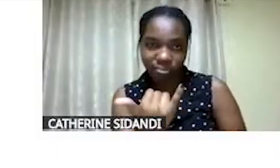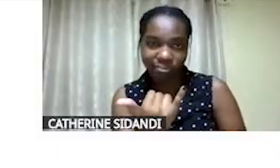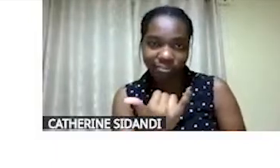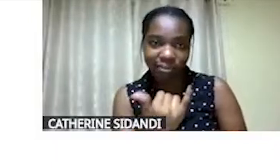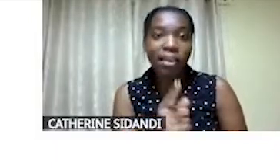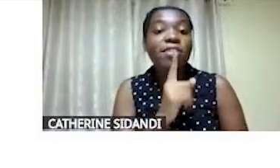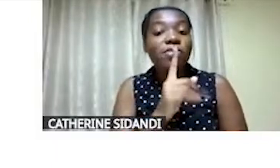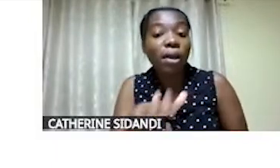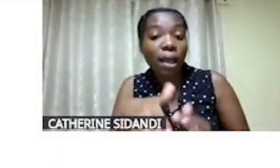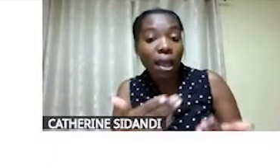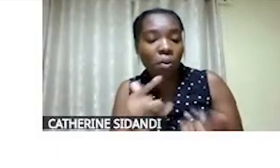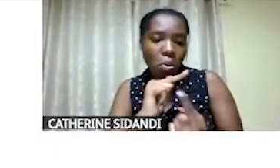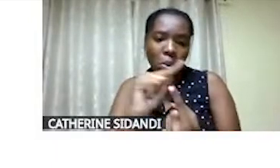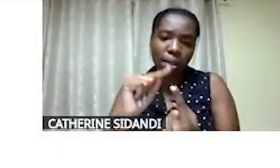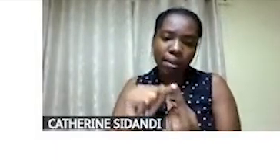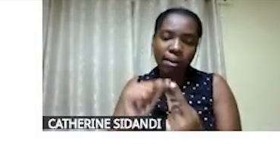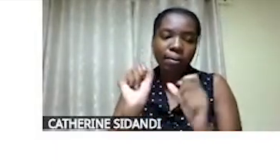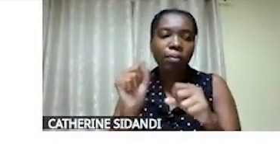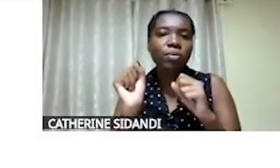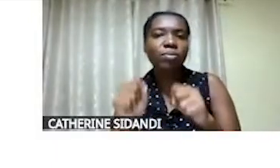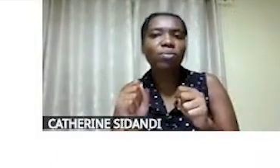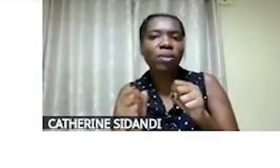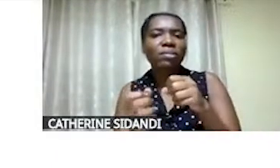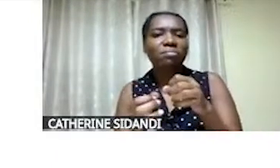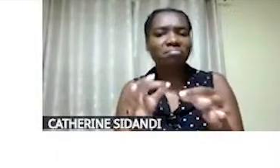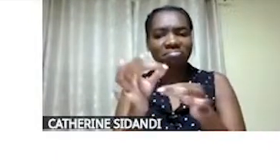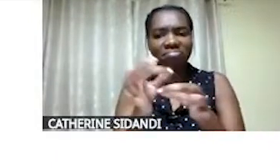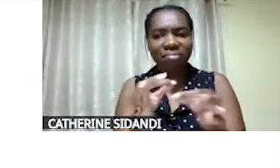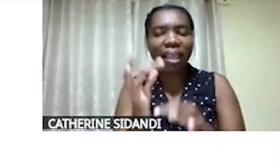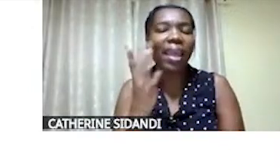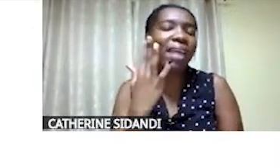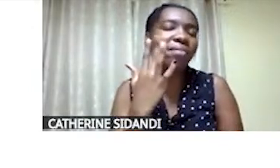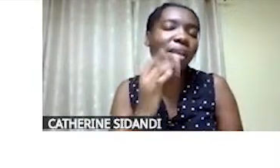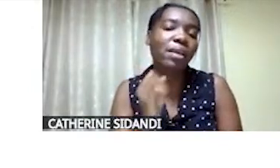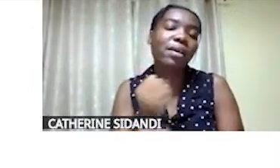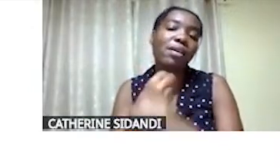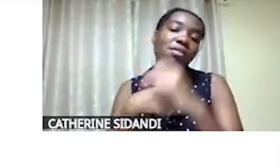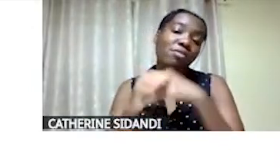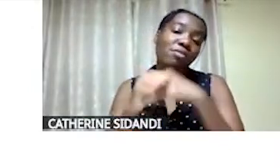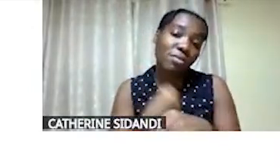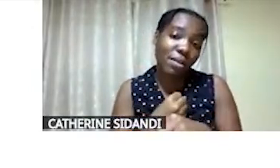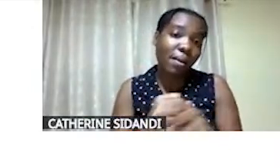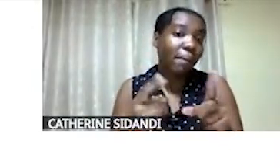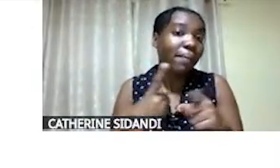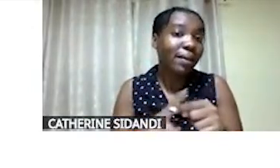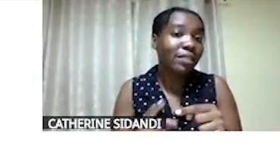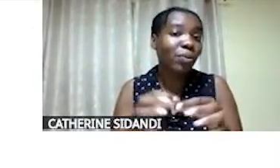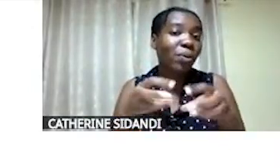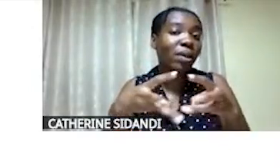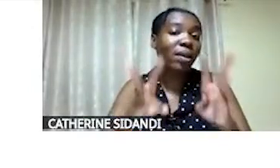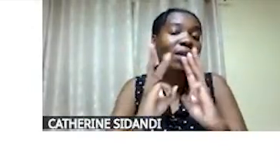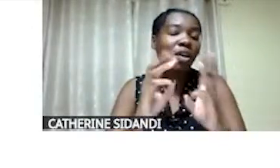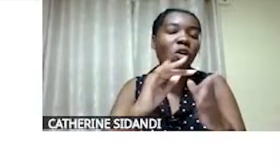now represents the nitty-gritties of the everyday operations. But the overall strategy talks